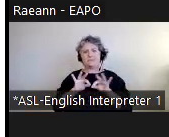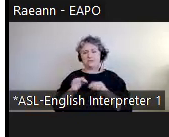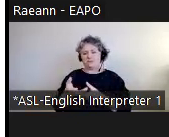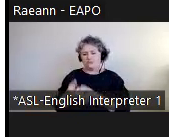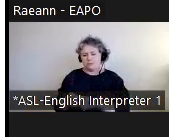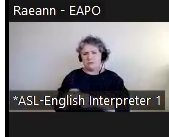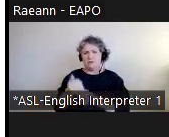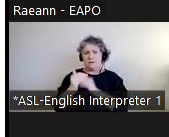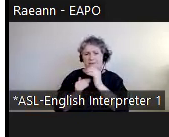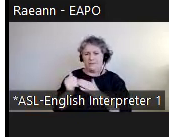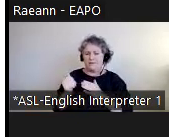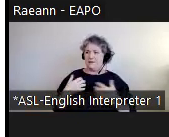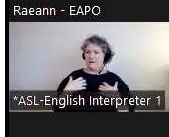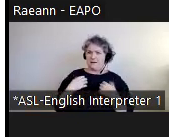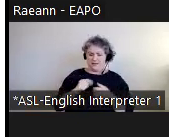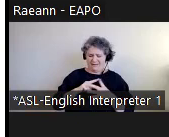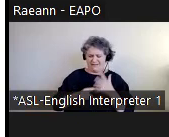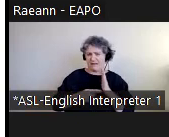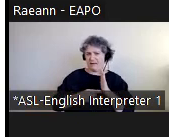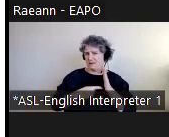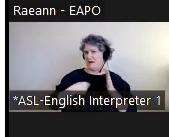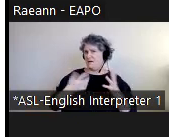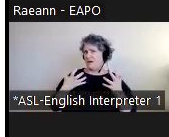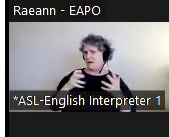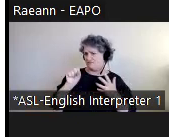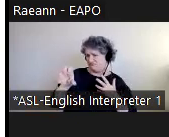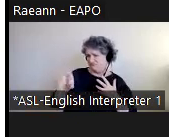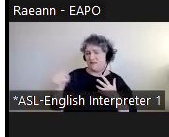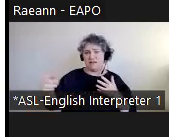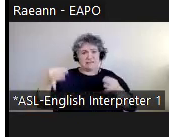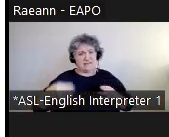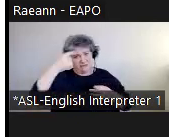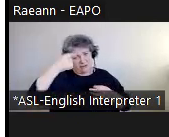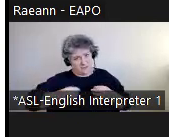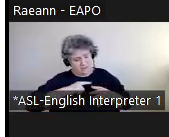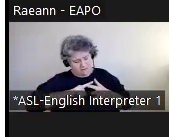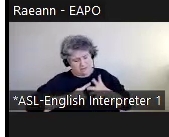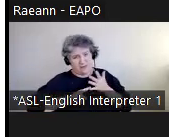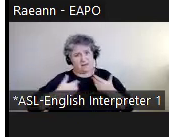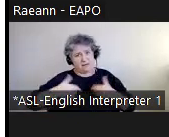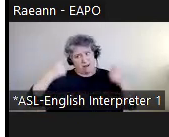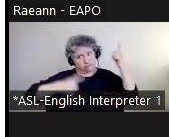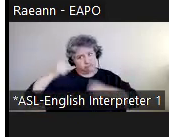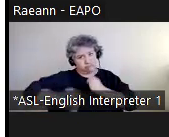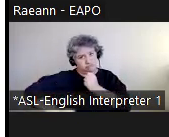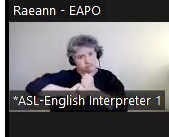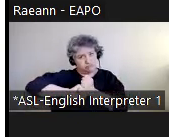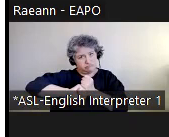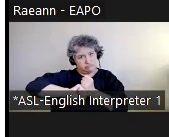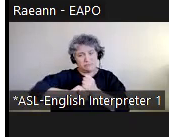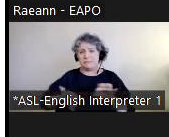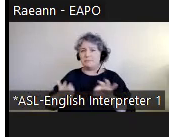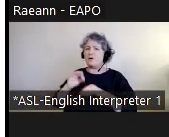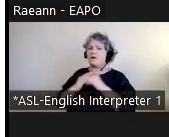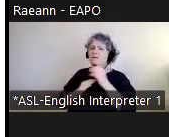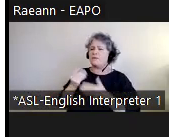health. At the end of the day, this person might have to make a lot of healthcare decisions for you. You want to make sure you feel comfortable